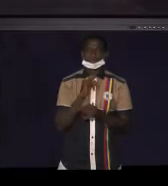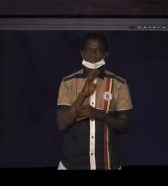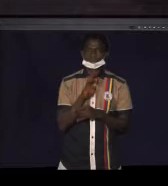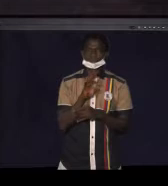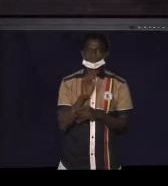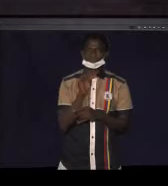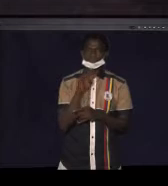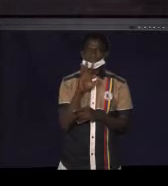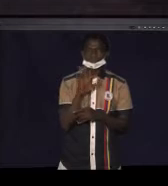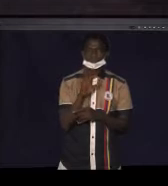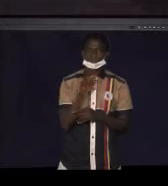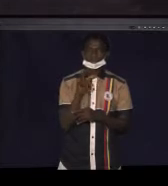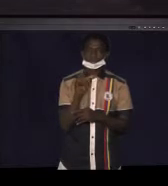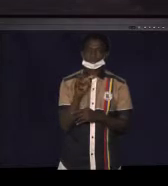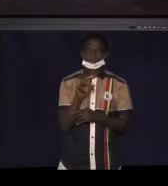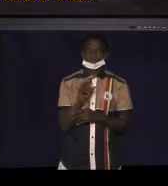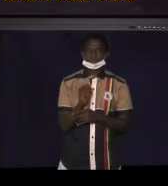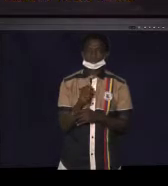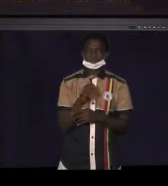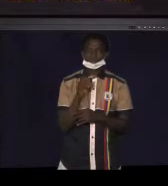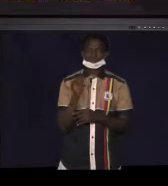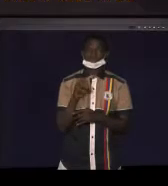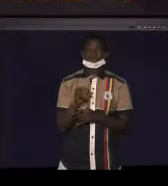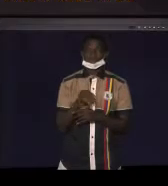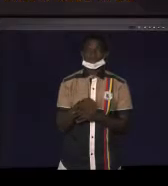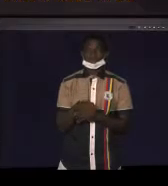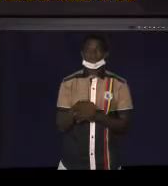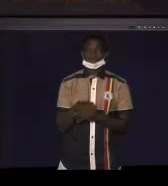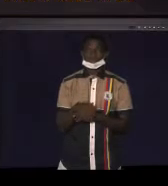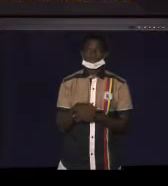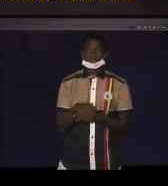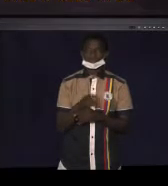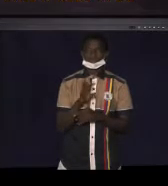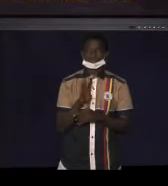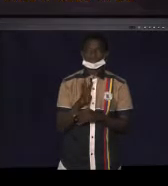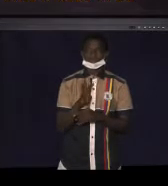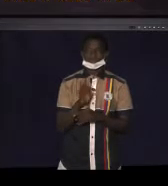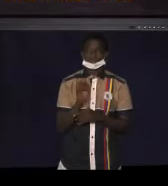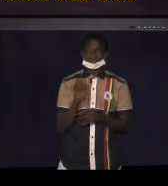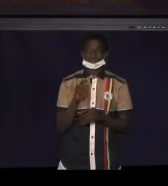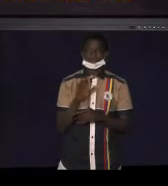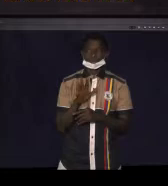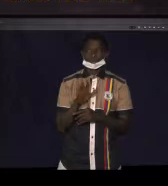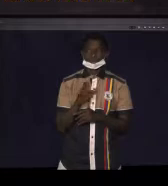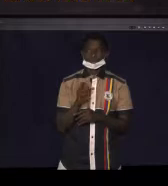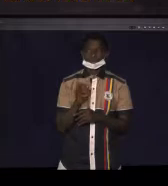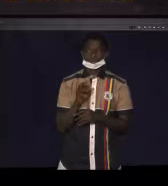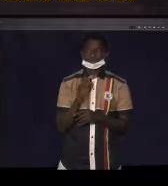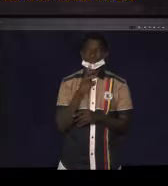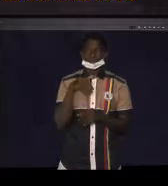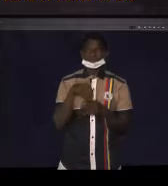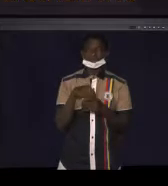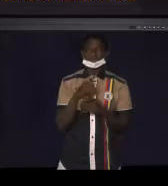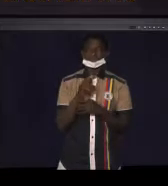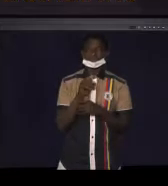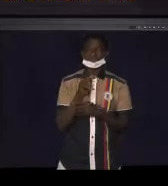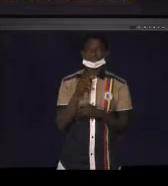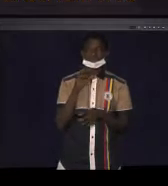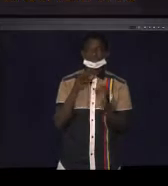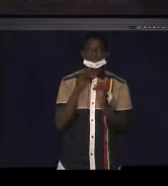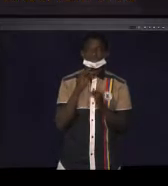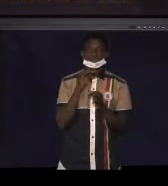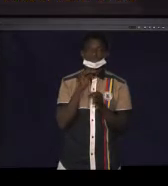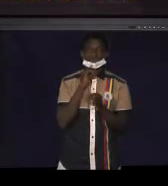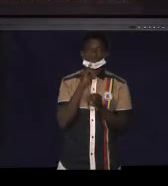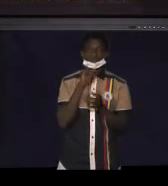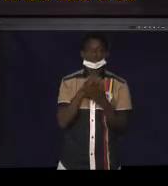that is 49.5 liters. Therefore, there are 49.5 liters of water in the drum.